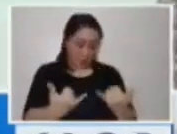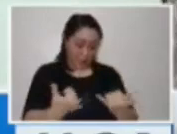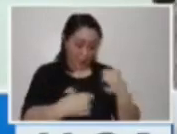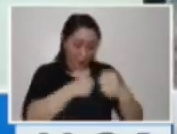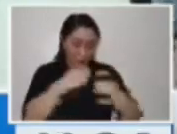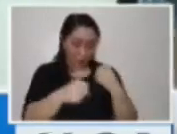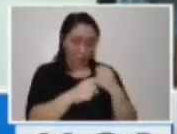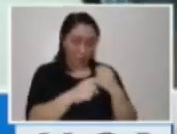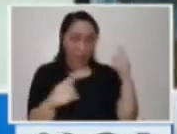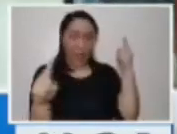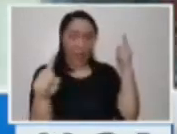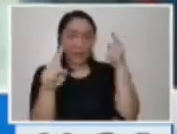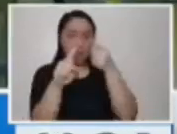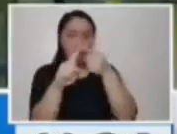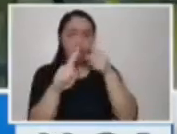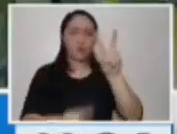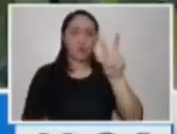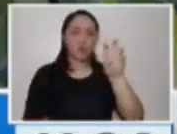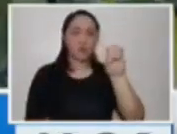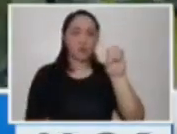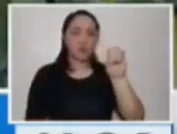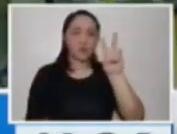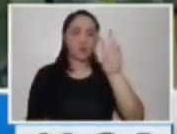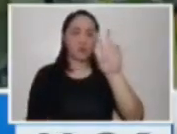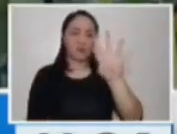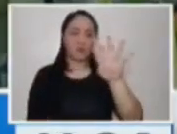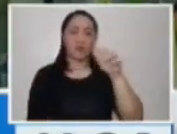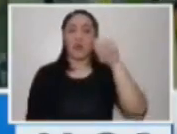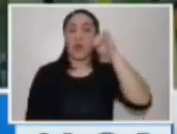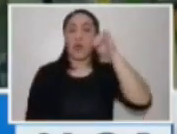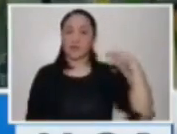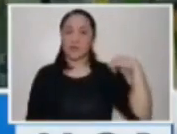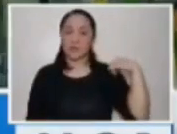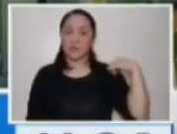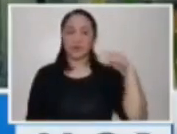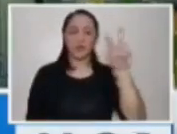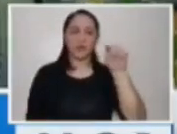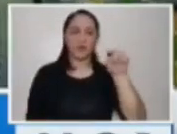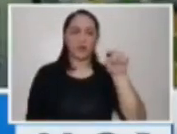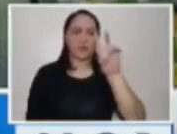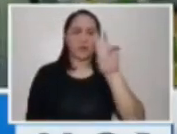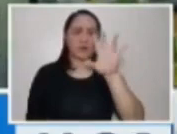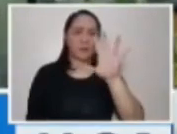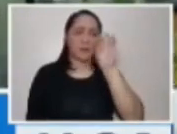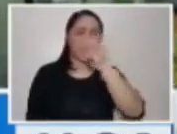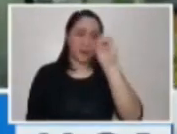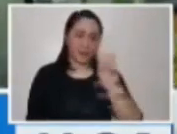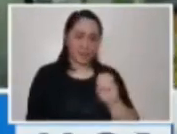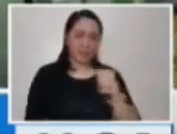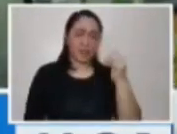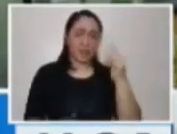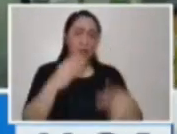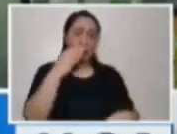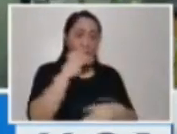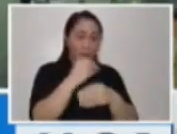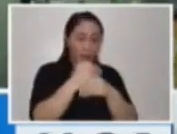members, those who are self-employed, and paying their own premiums are affected by this increase.